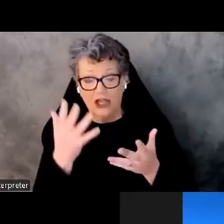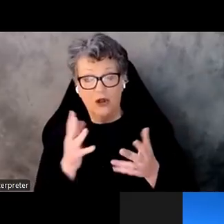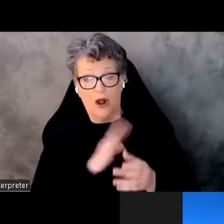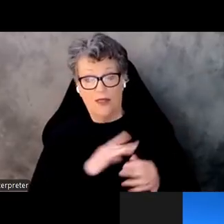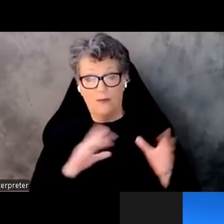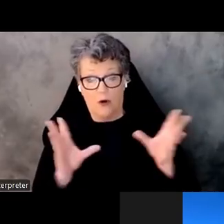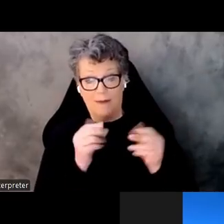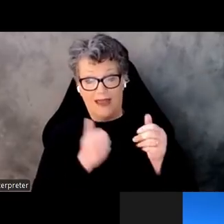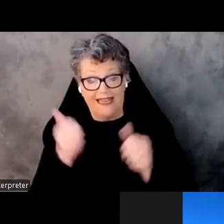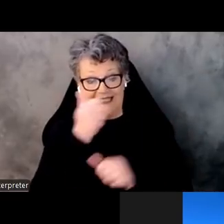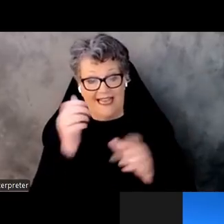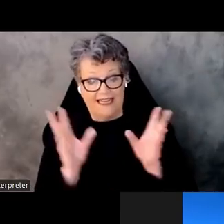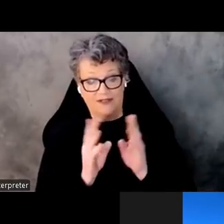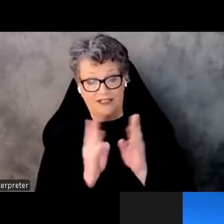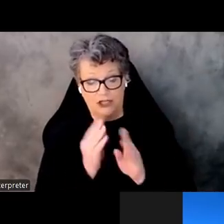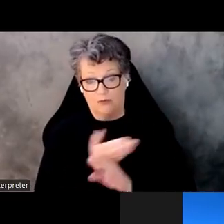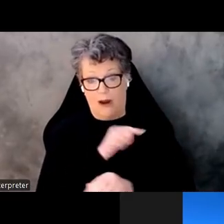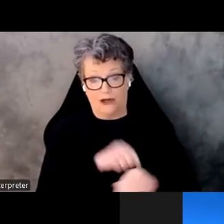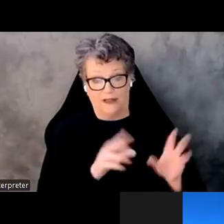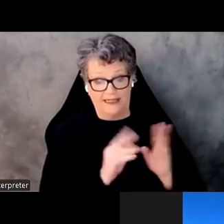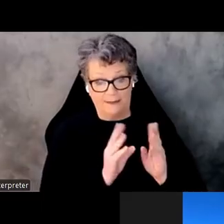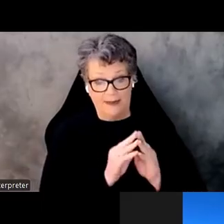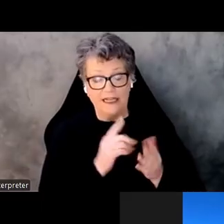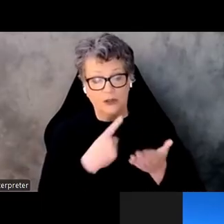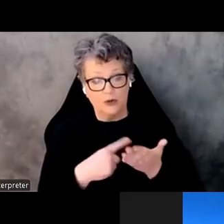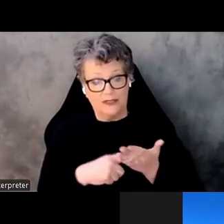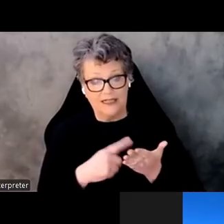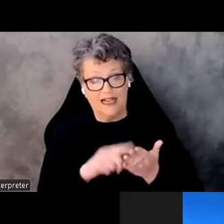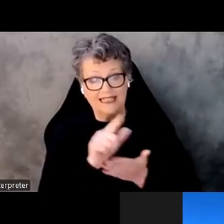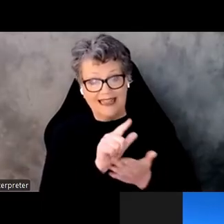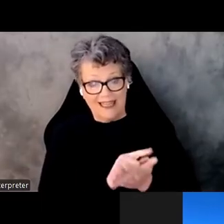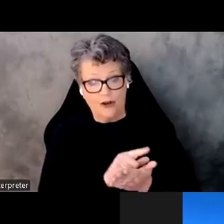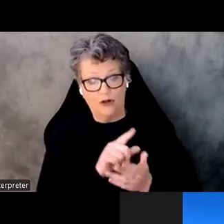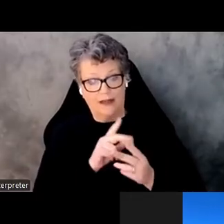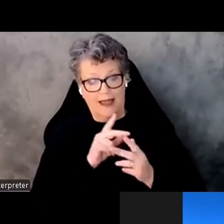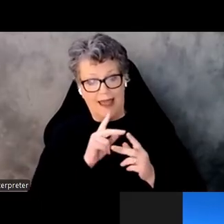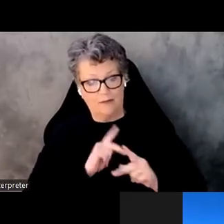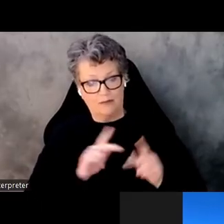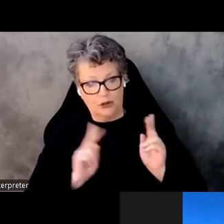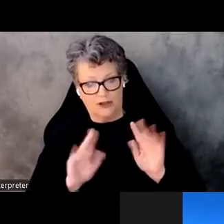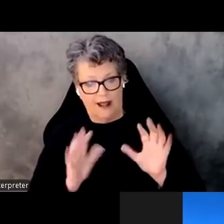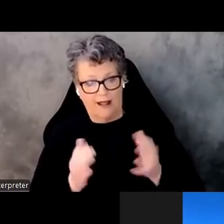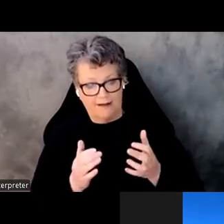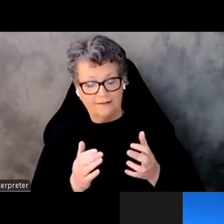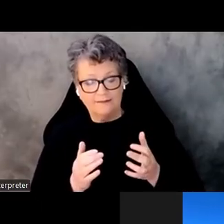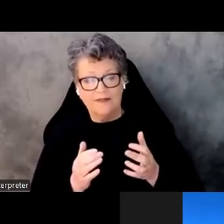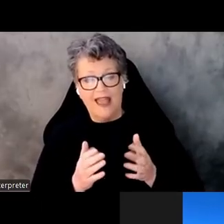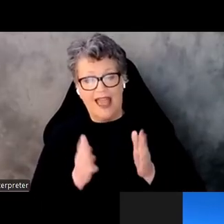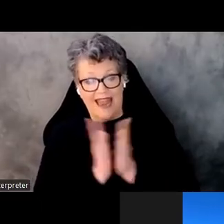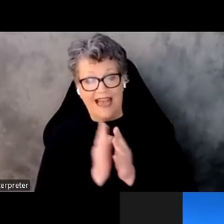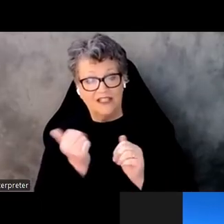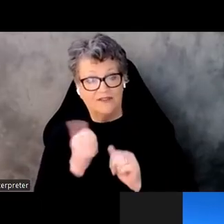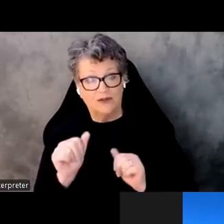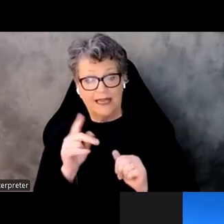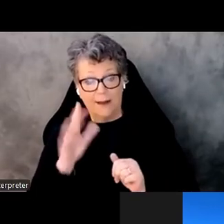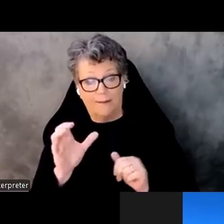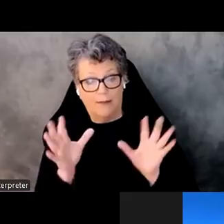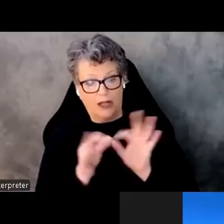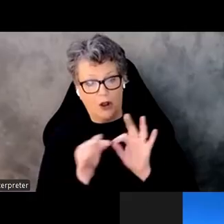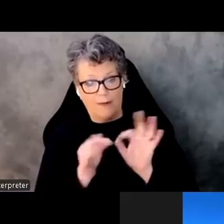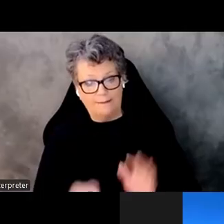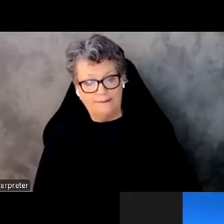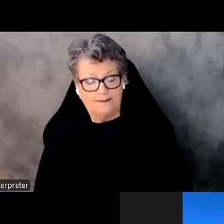executive session prior to this meeting to discuss legal and personnel matters and ask if there's any public